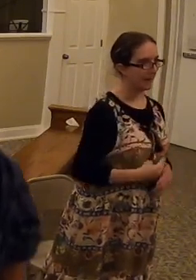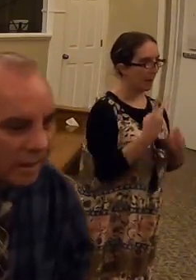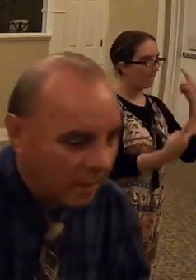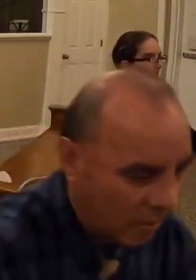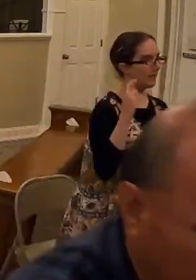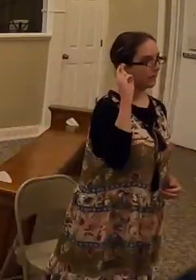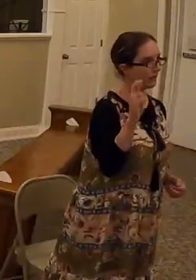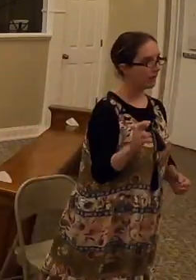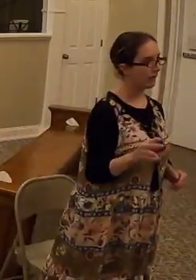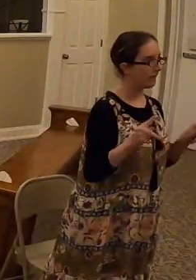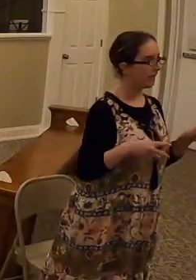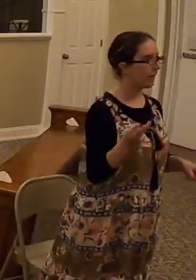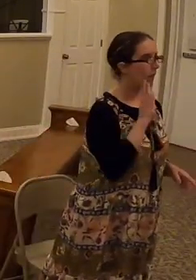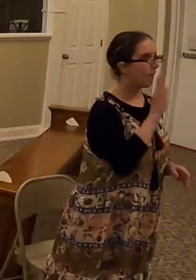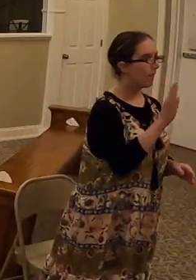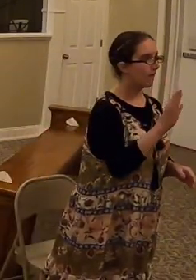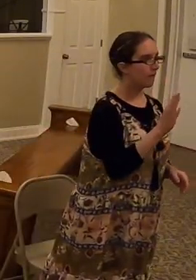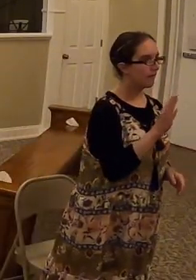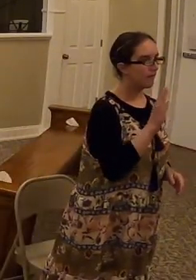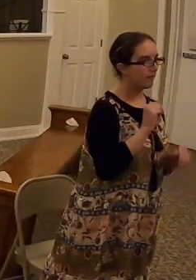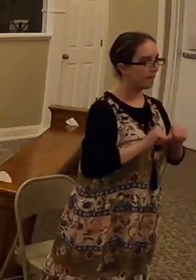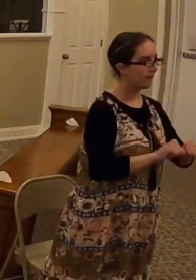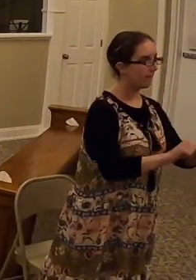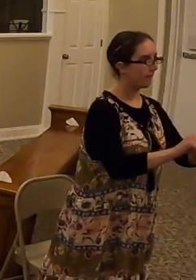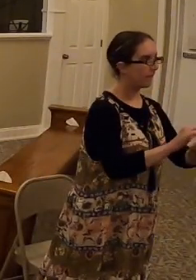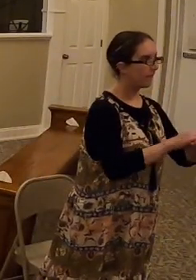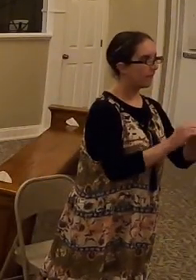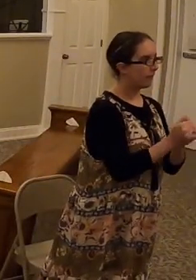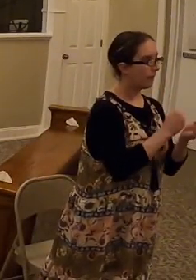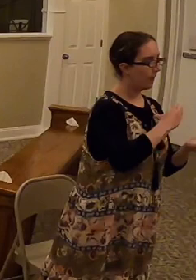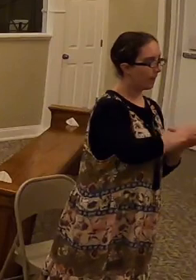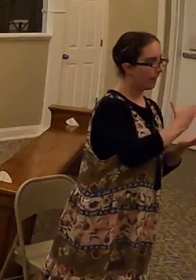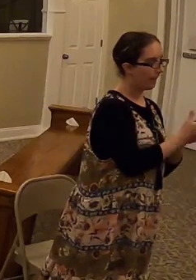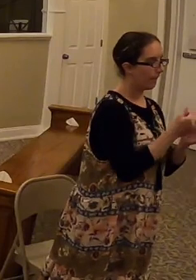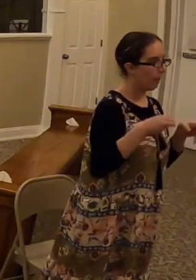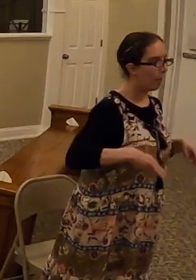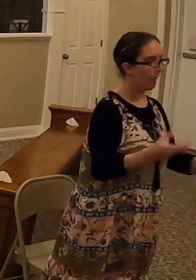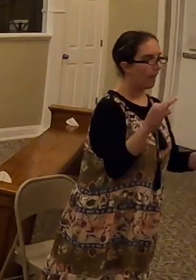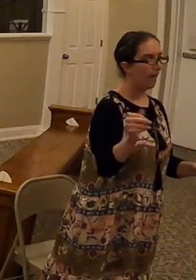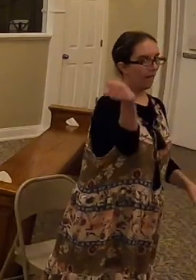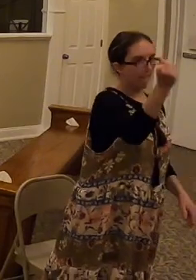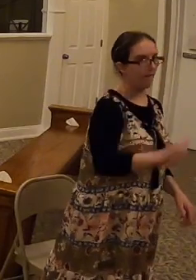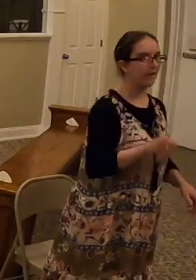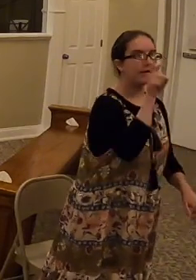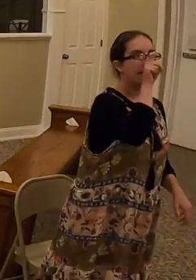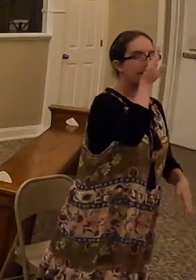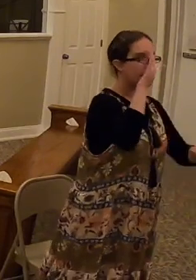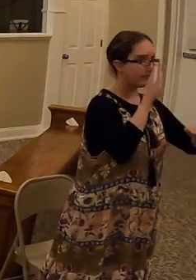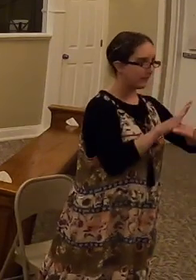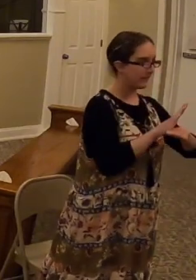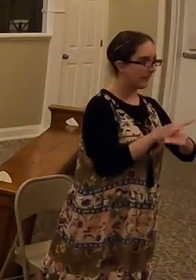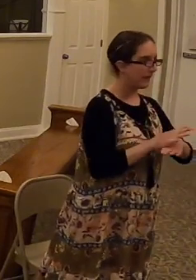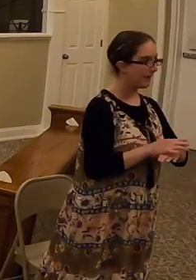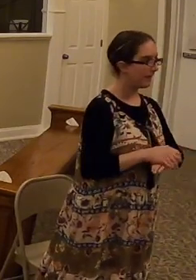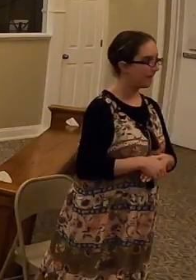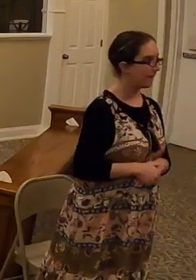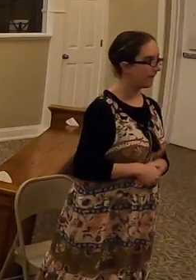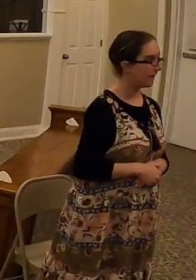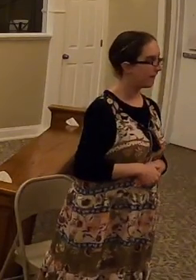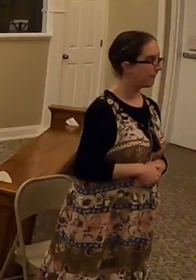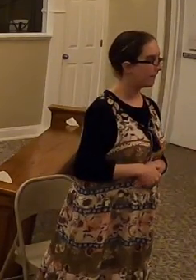Hallelujah. Amen. We're going to be continuing on with our series, The Way of an Eagle, tonight. Amen.